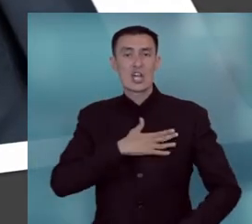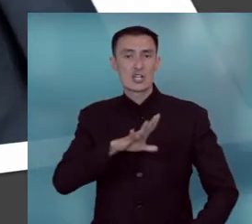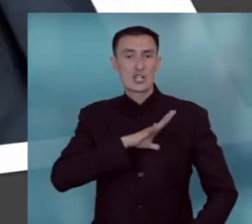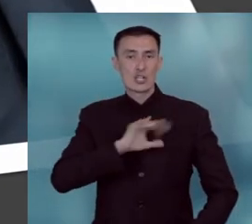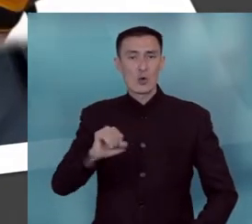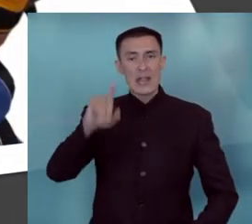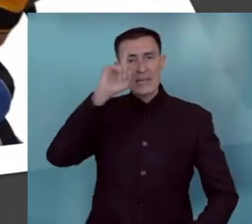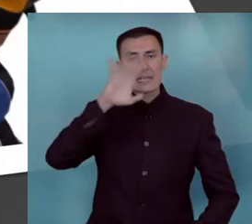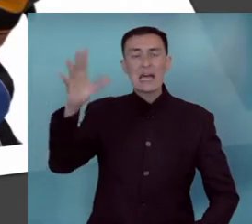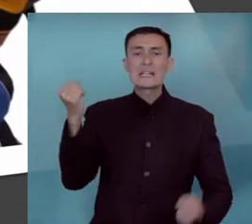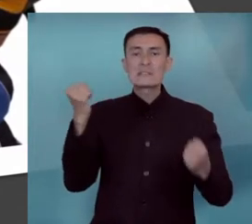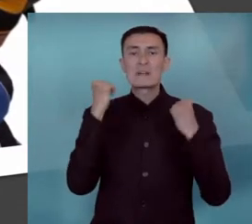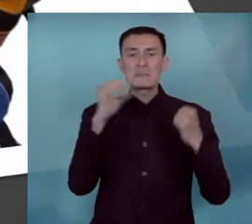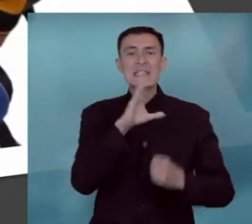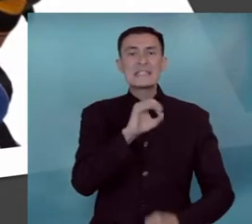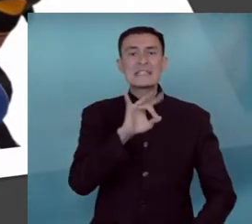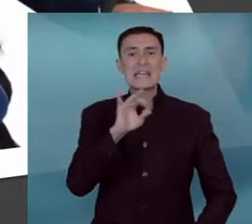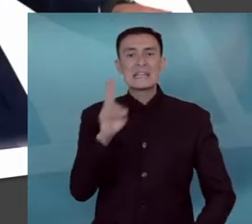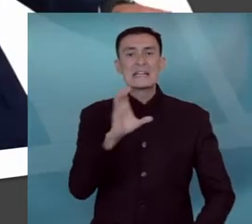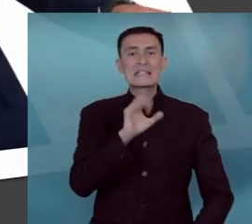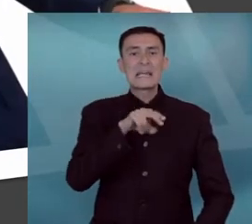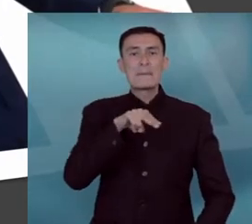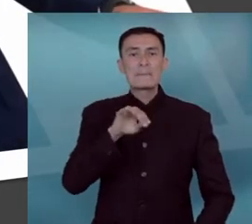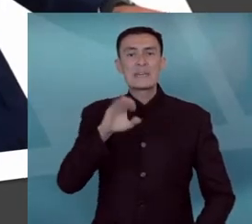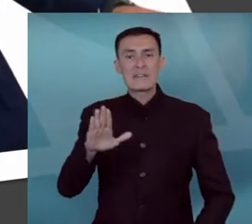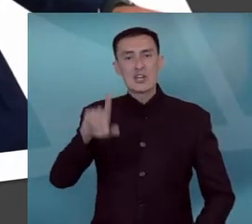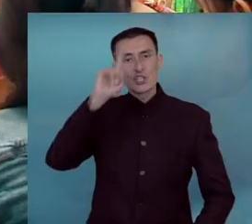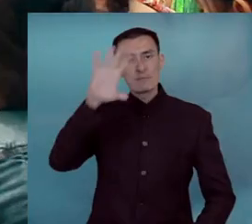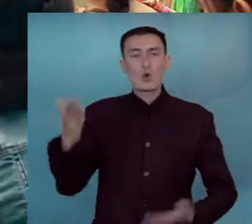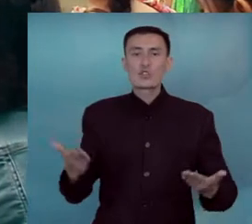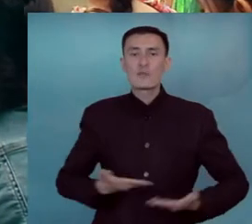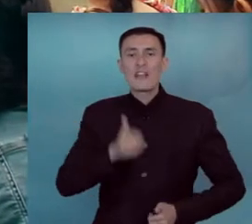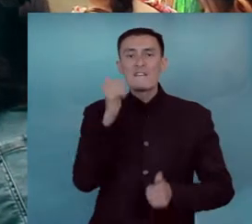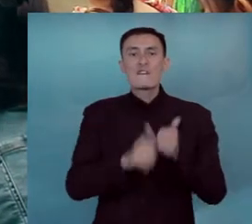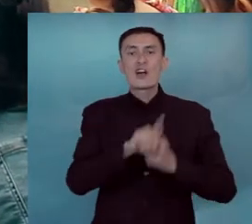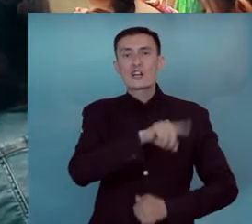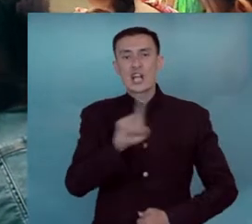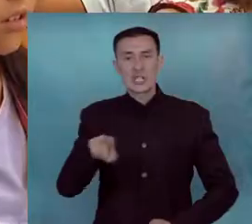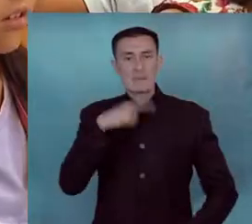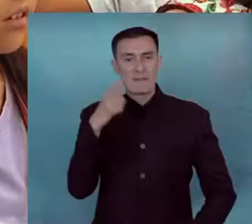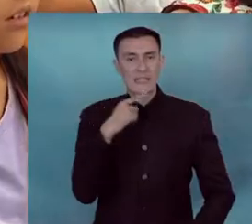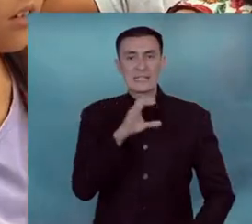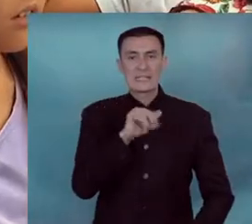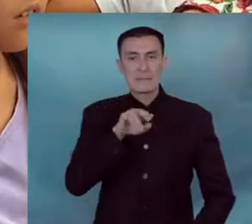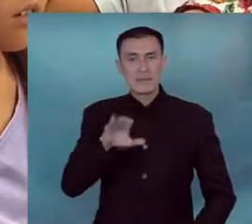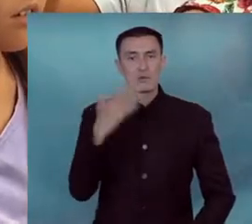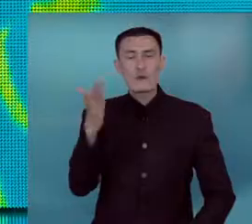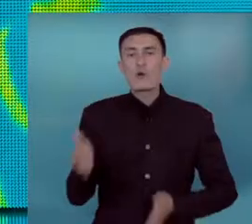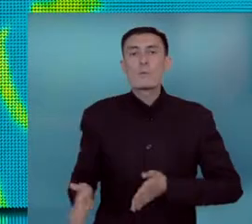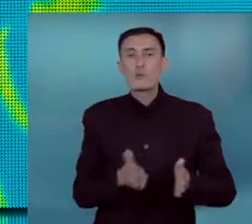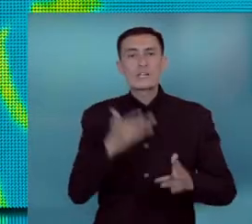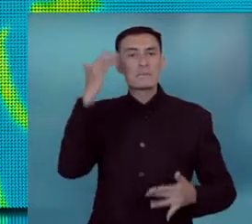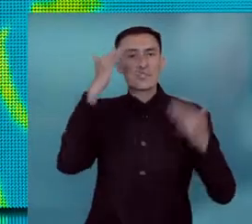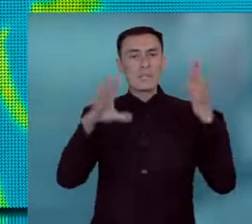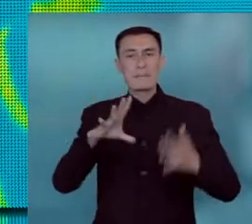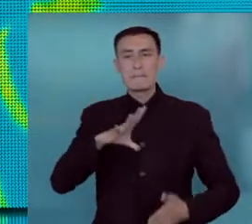goodwill ambassador, and deputy of the Majlis of the Parliament. Serik Sapiyev considers that there is a champion living